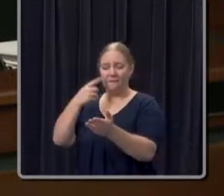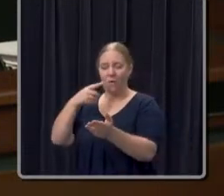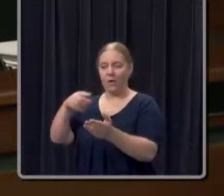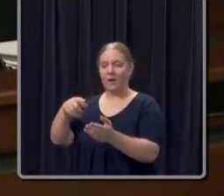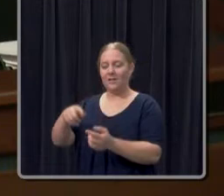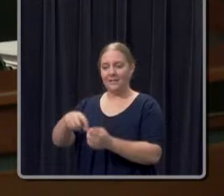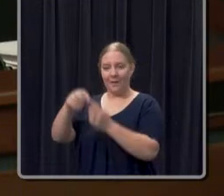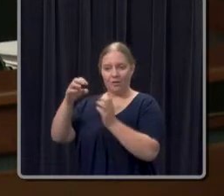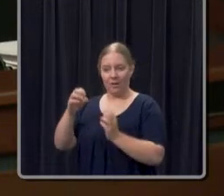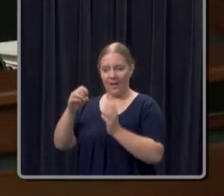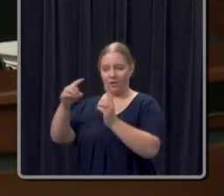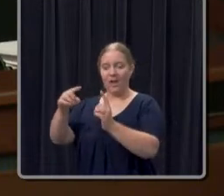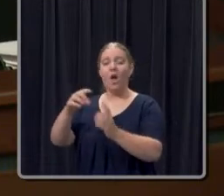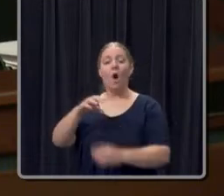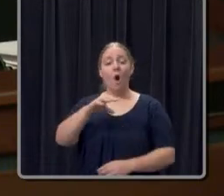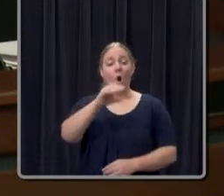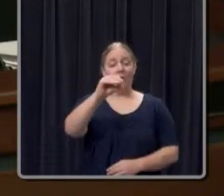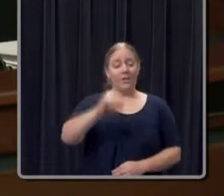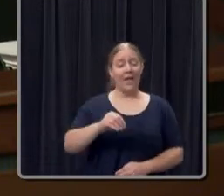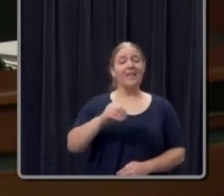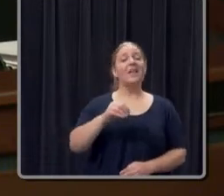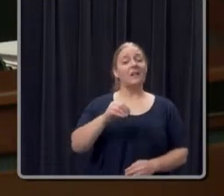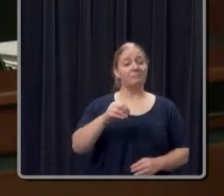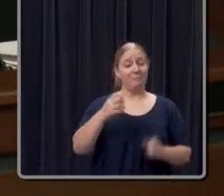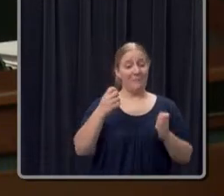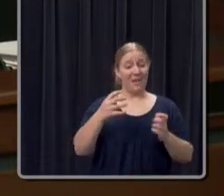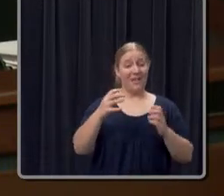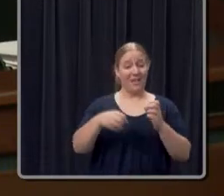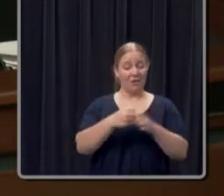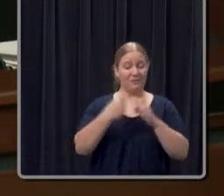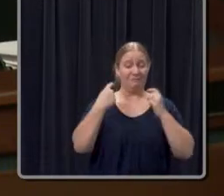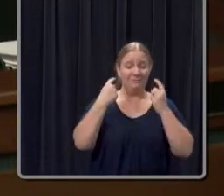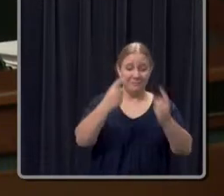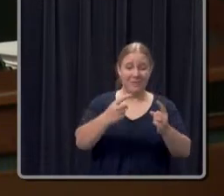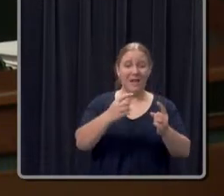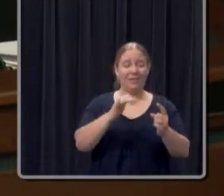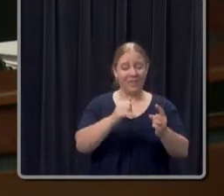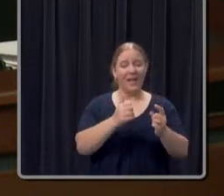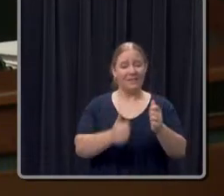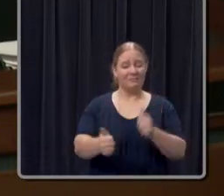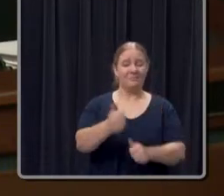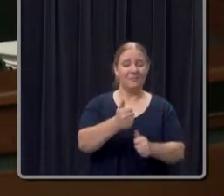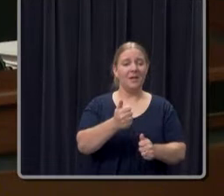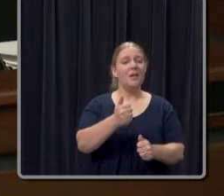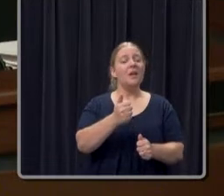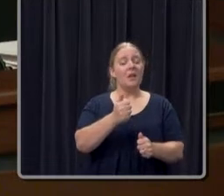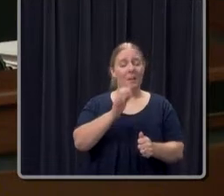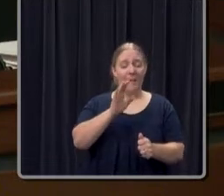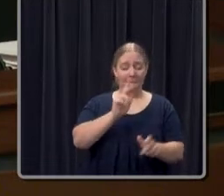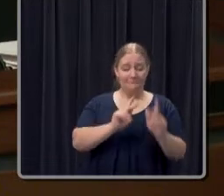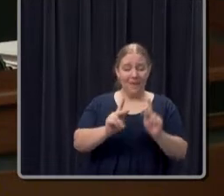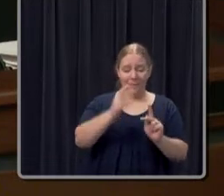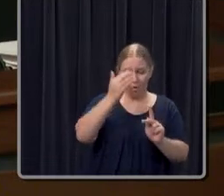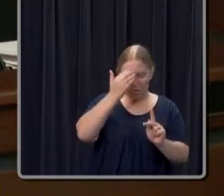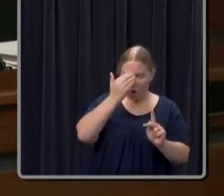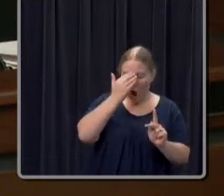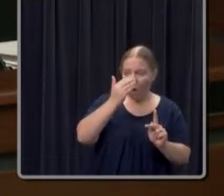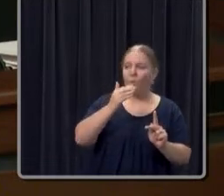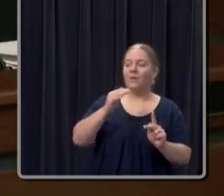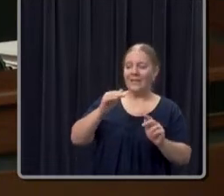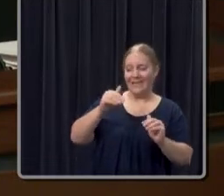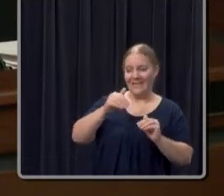right? Olathe has had a reputation for many years of being that place that attracted families who knew that their